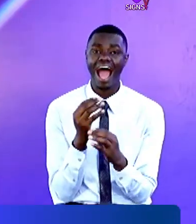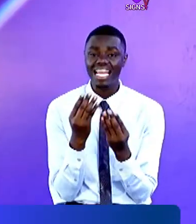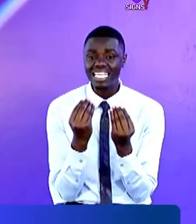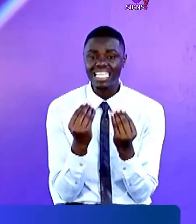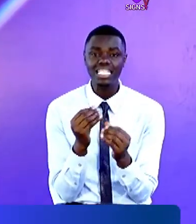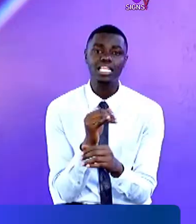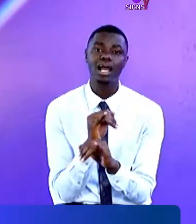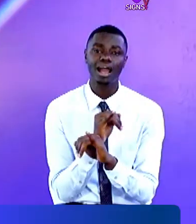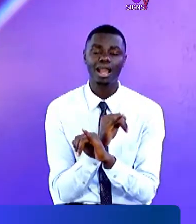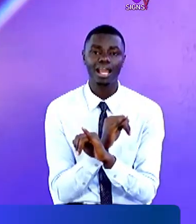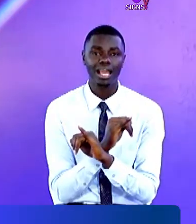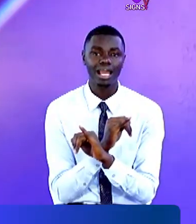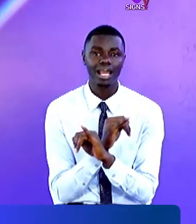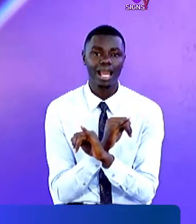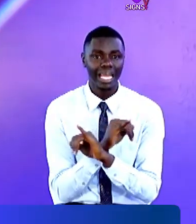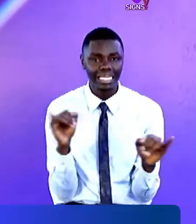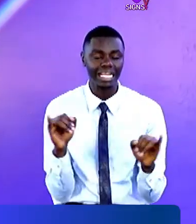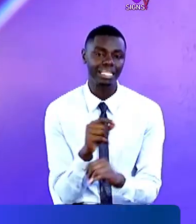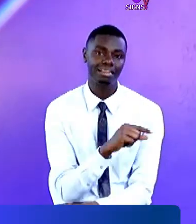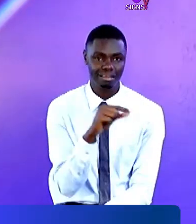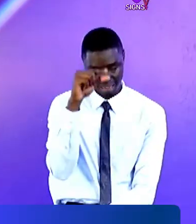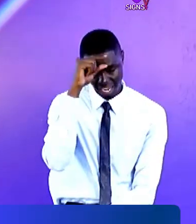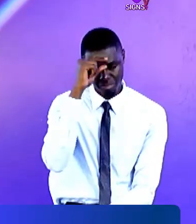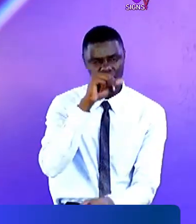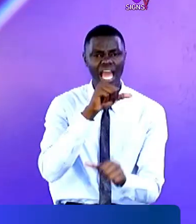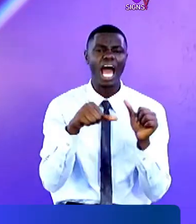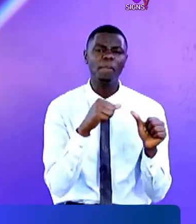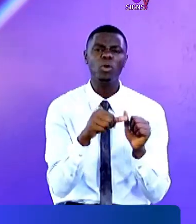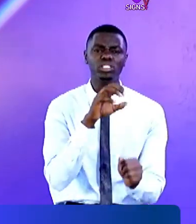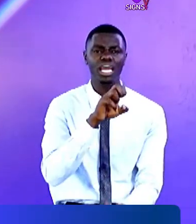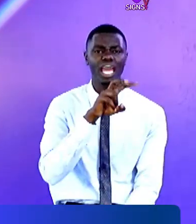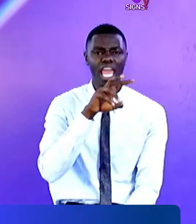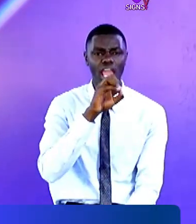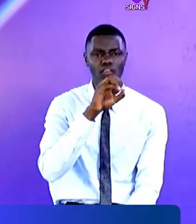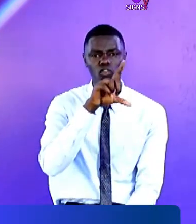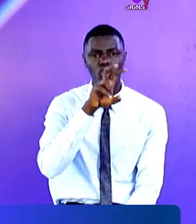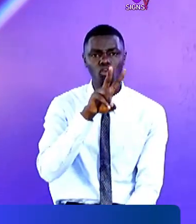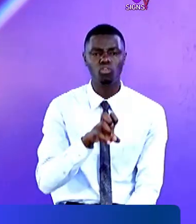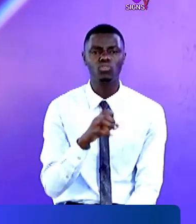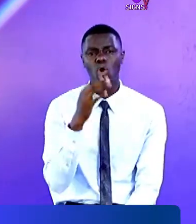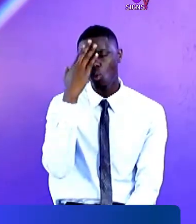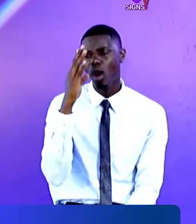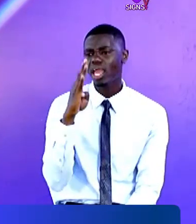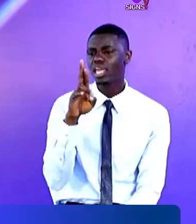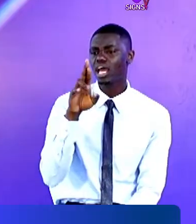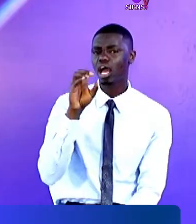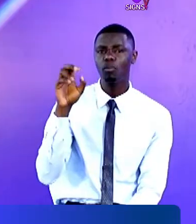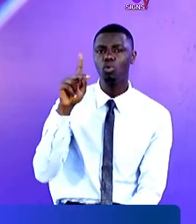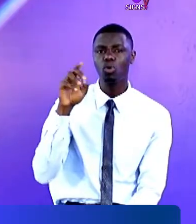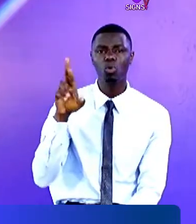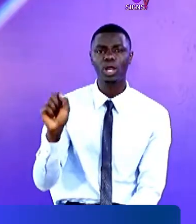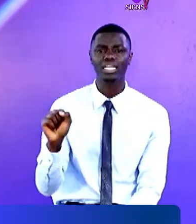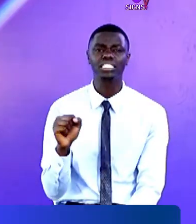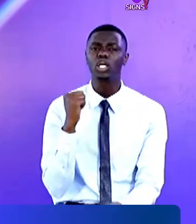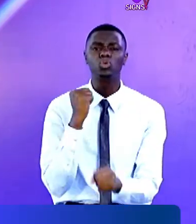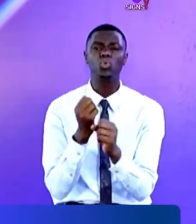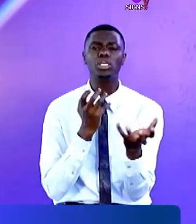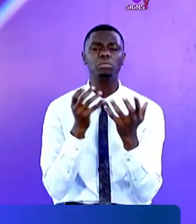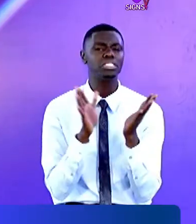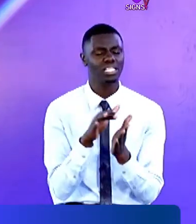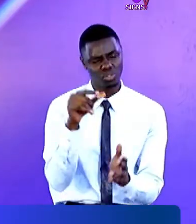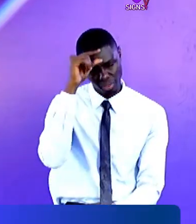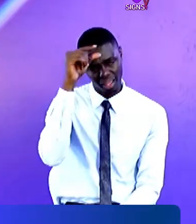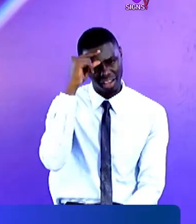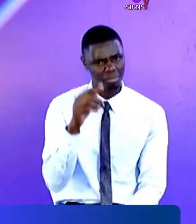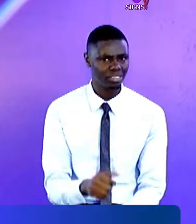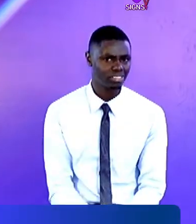Evolve. Lean and clean systems. Why are brokers doing business with government and doing